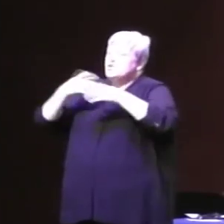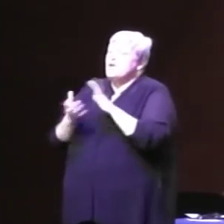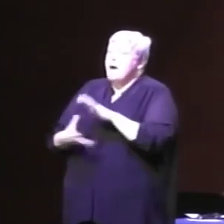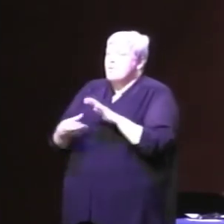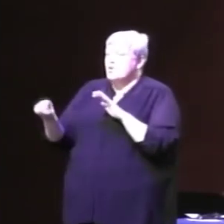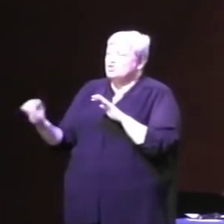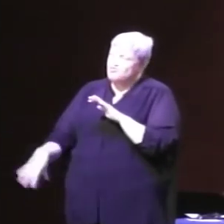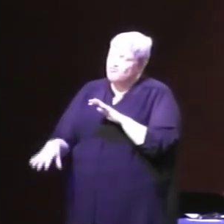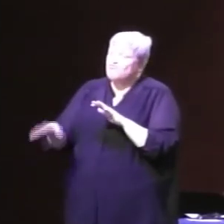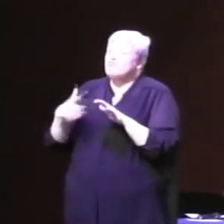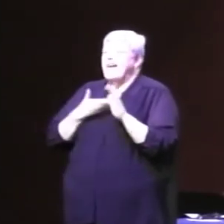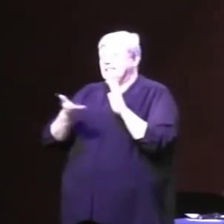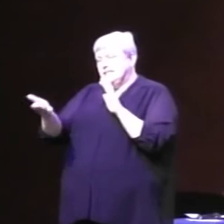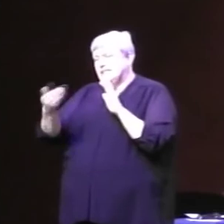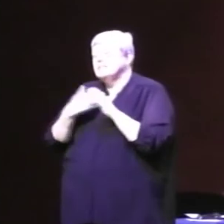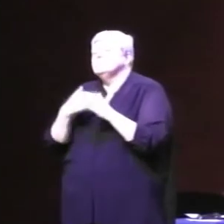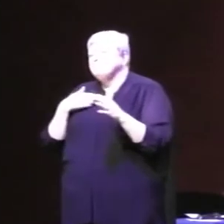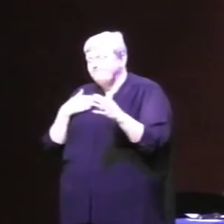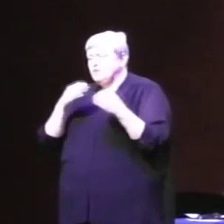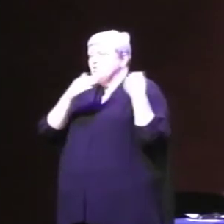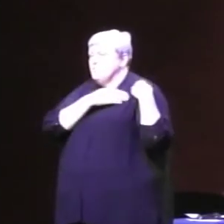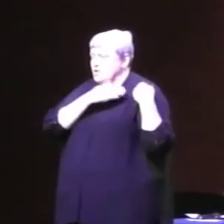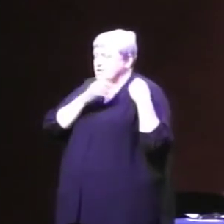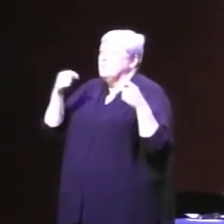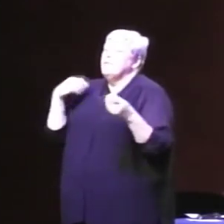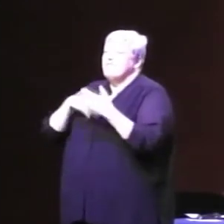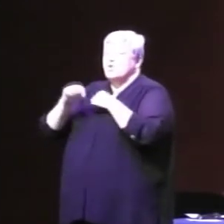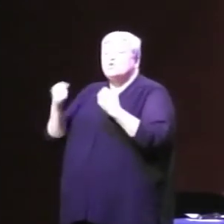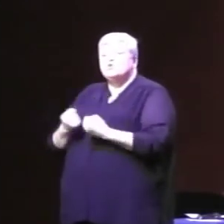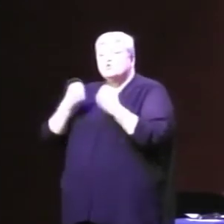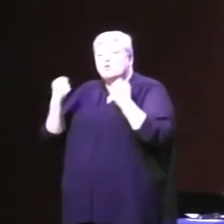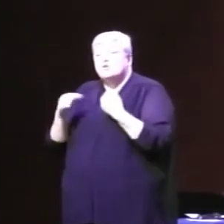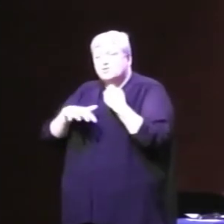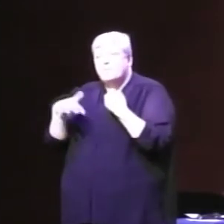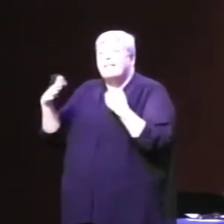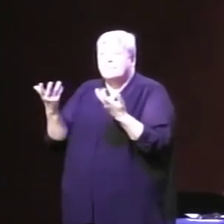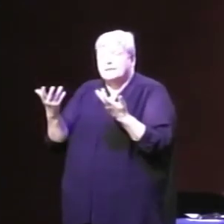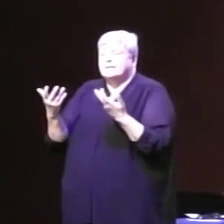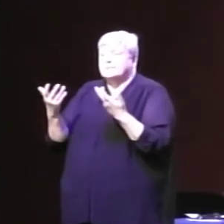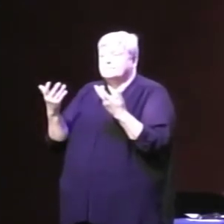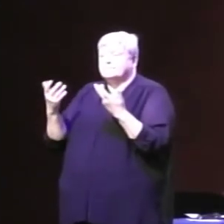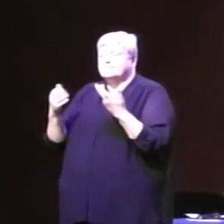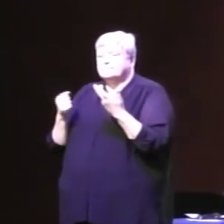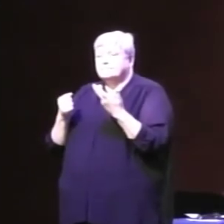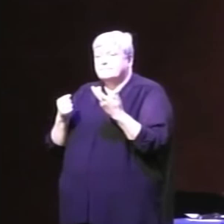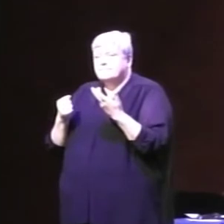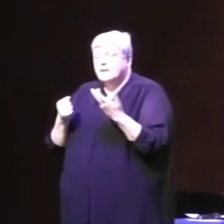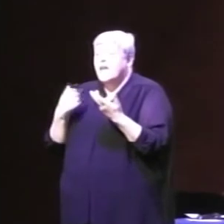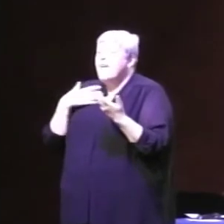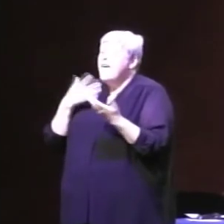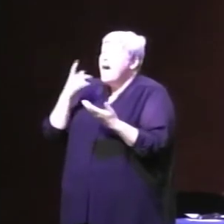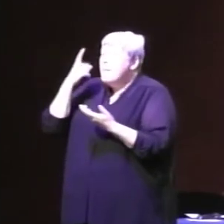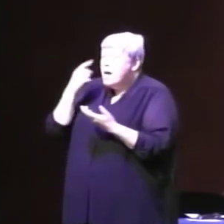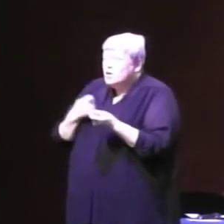run-up to the responsibility for legislation passing to the Scottish Parliament. The ability to control your own reproductive health